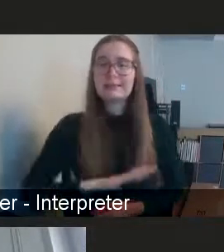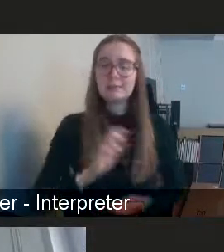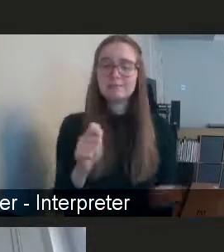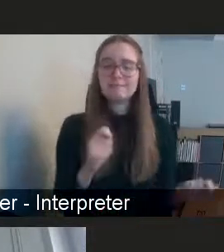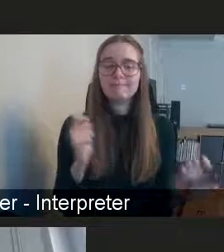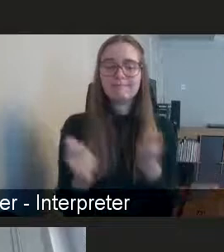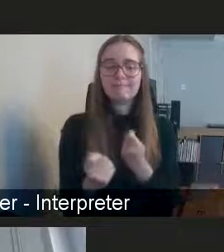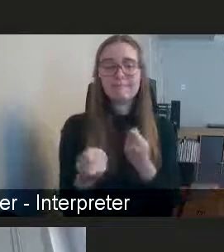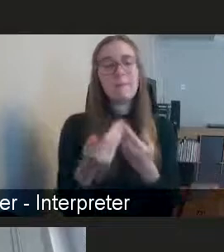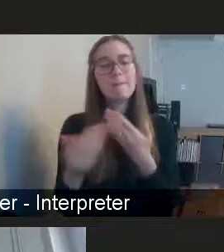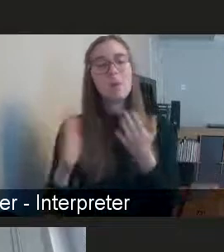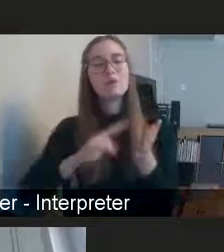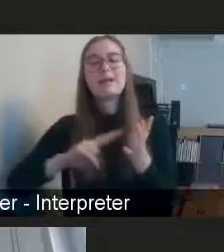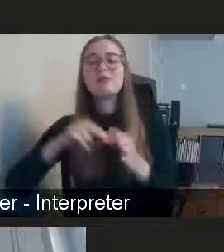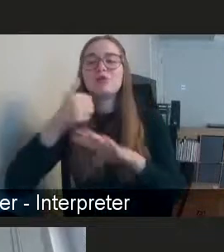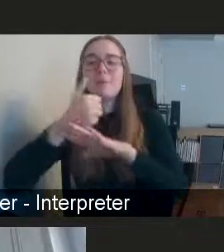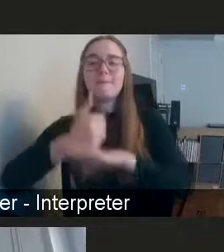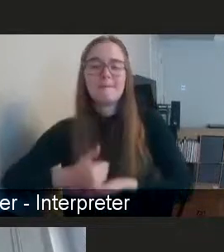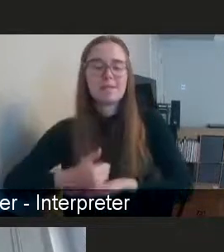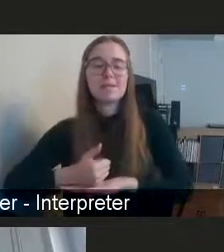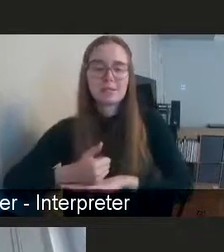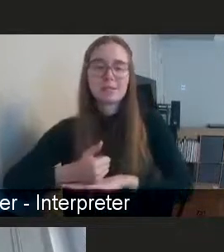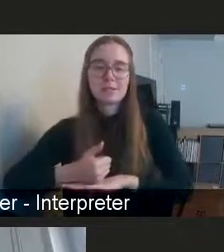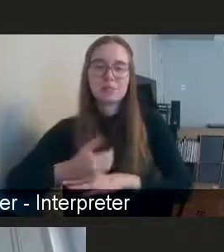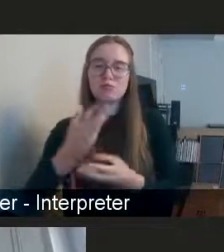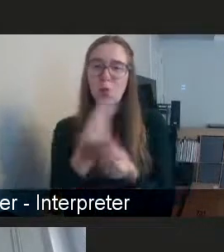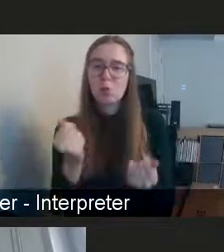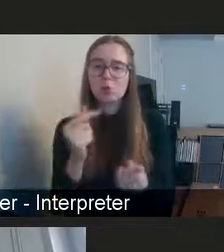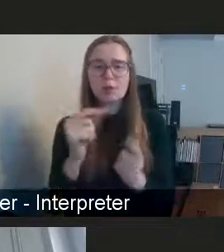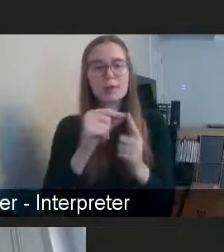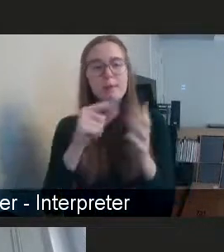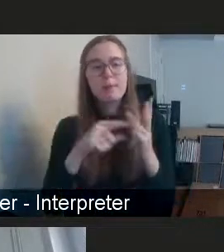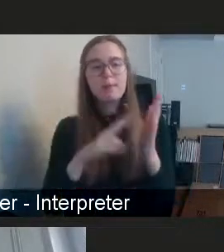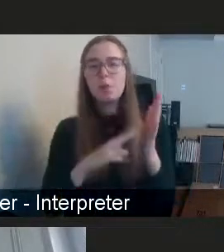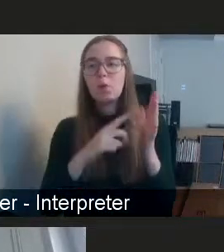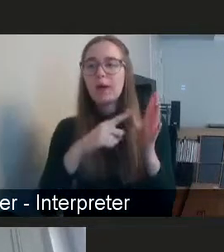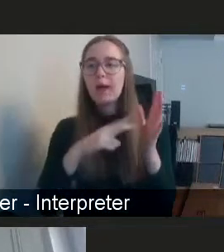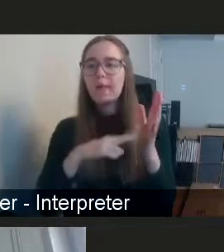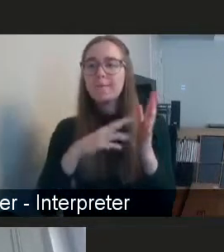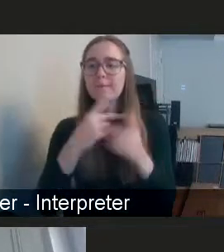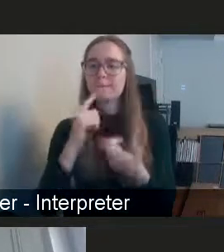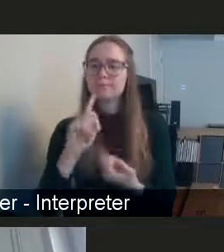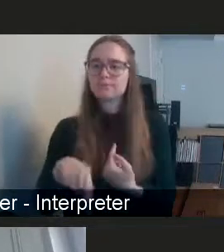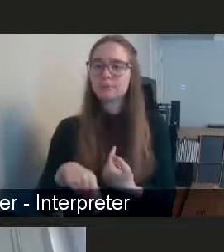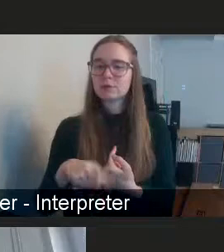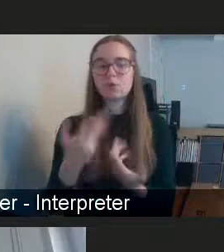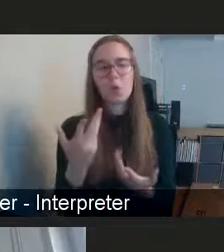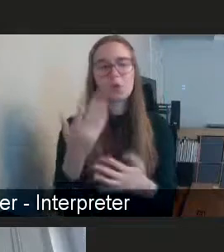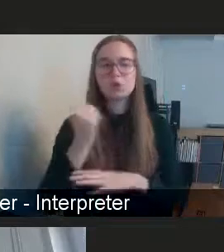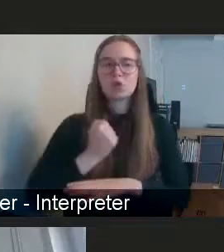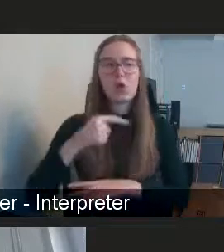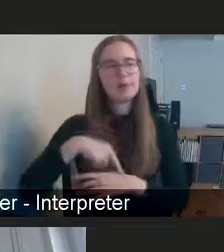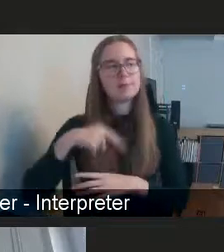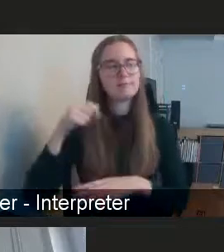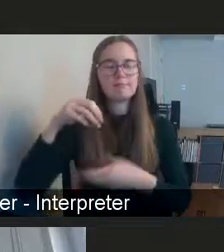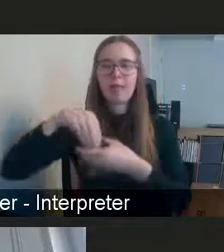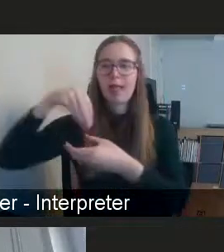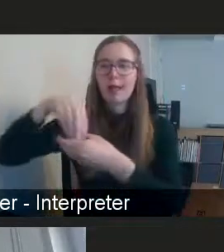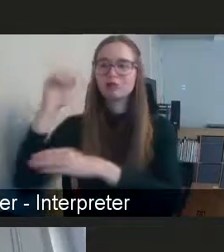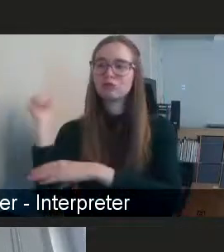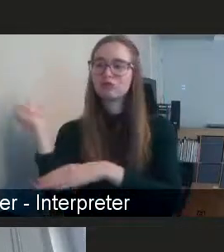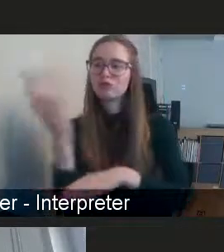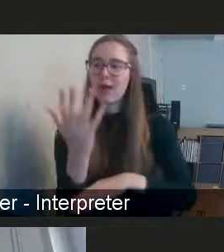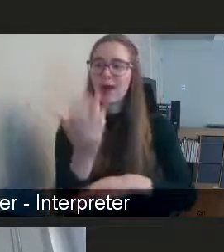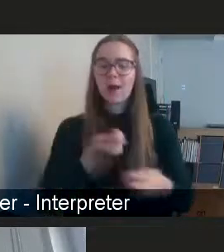more nature-based solutions that Poonam was talking about, which in Scotland essentially would be planting trees and probably better management of